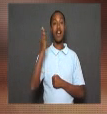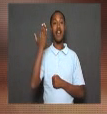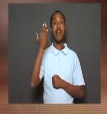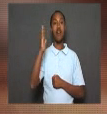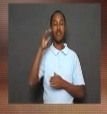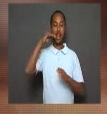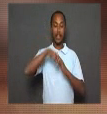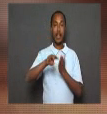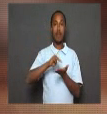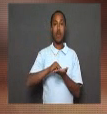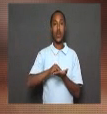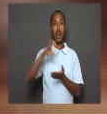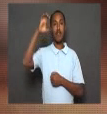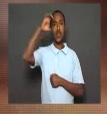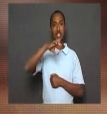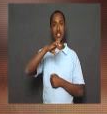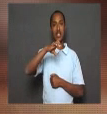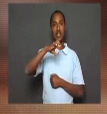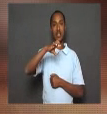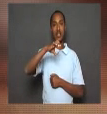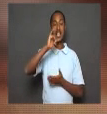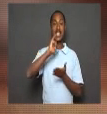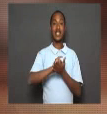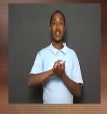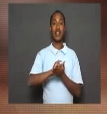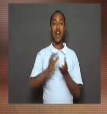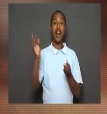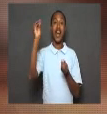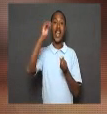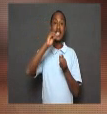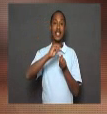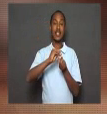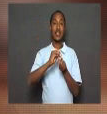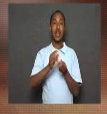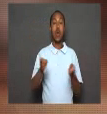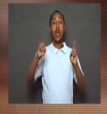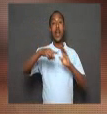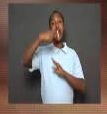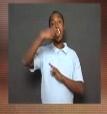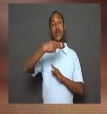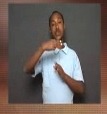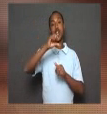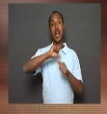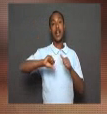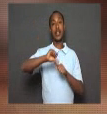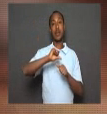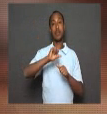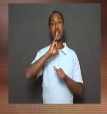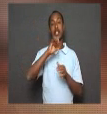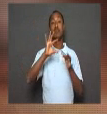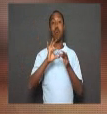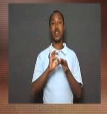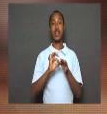of intermolecular force that arises when a hydrogen atom is